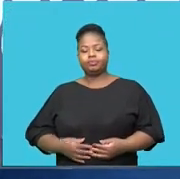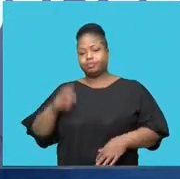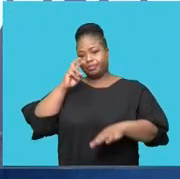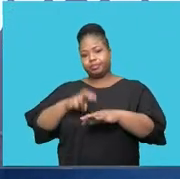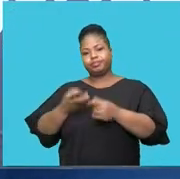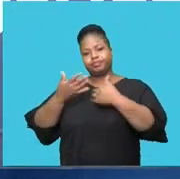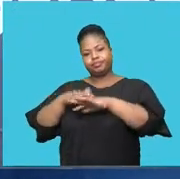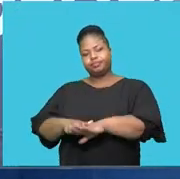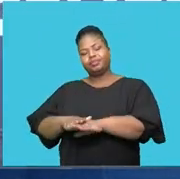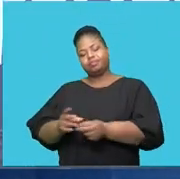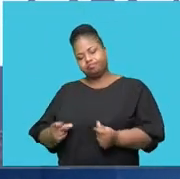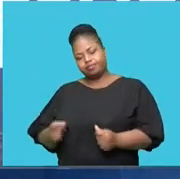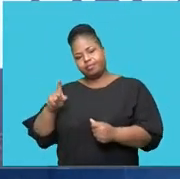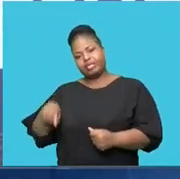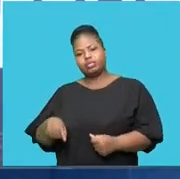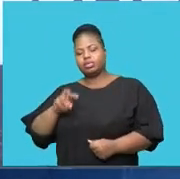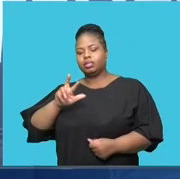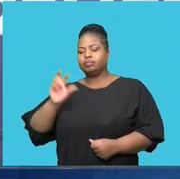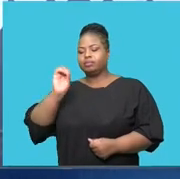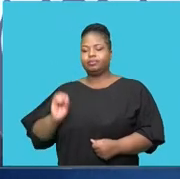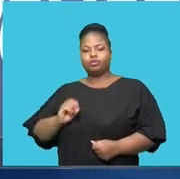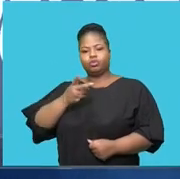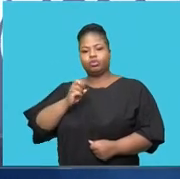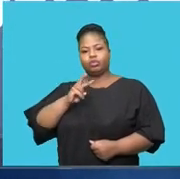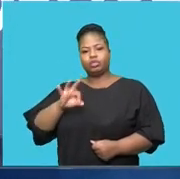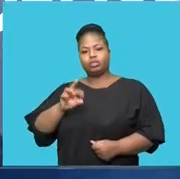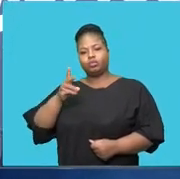our 8% increment for